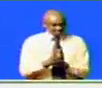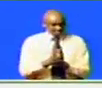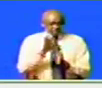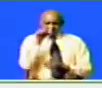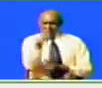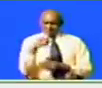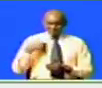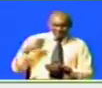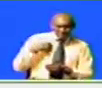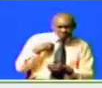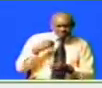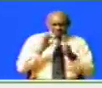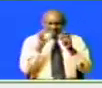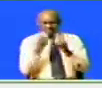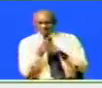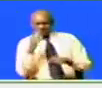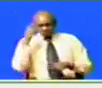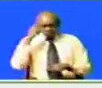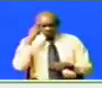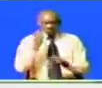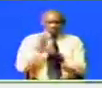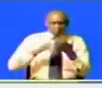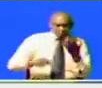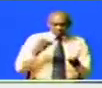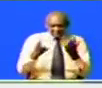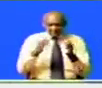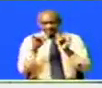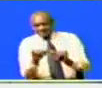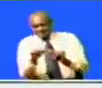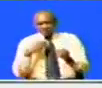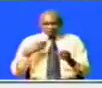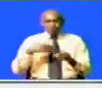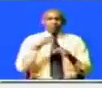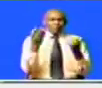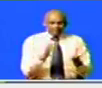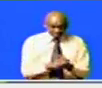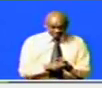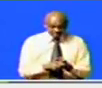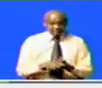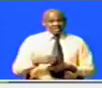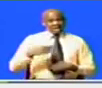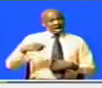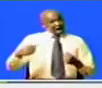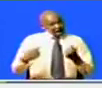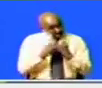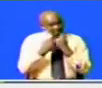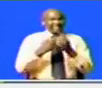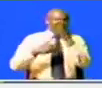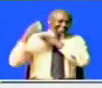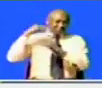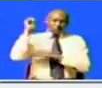mixed signals on whether he will really be in office come Thursday. I shall not go down in history of this